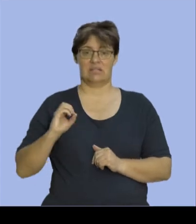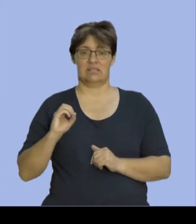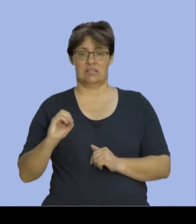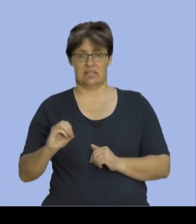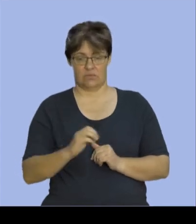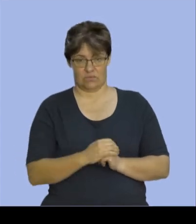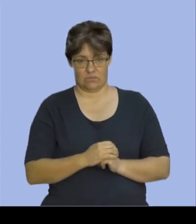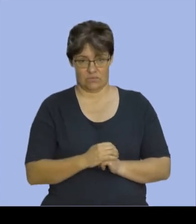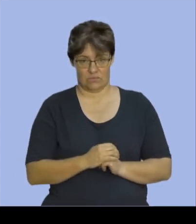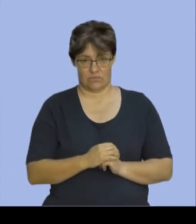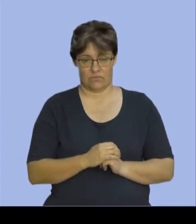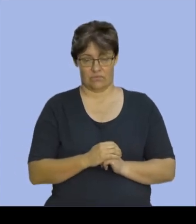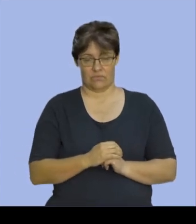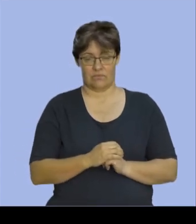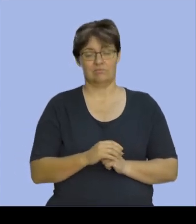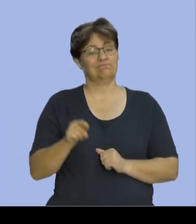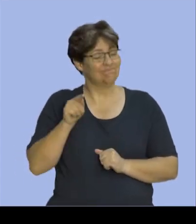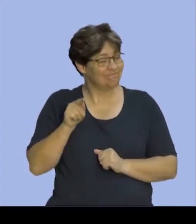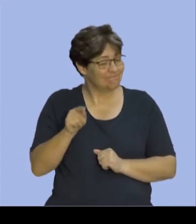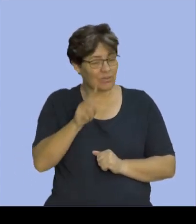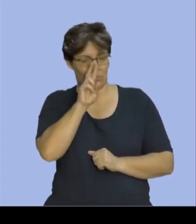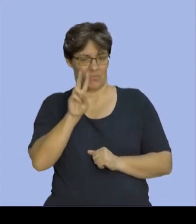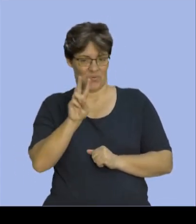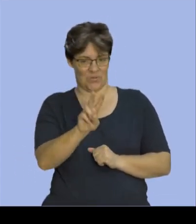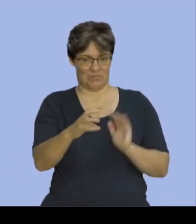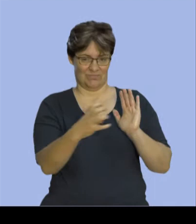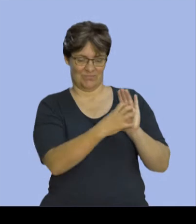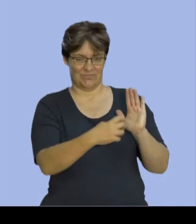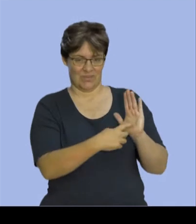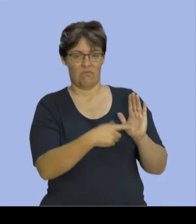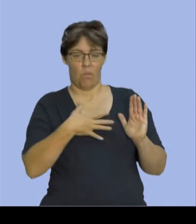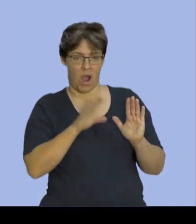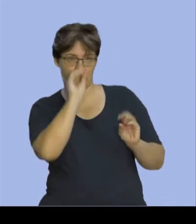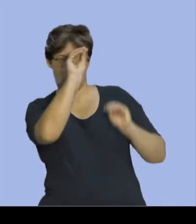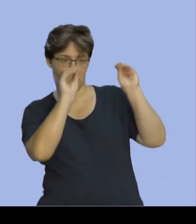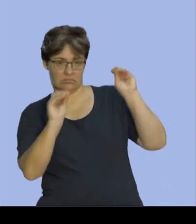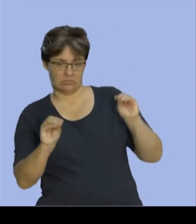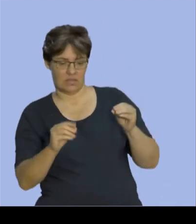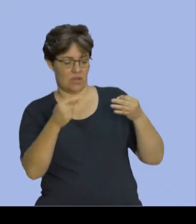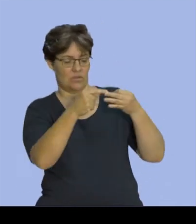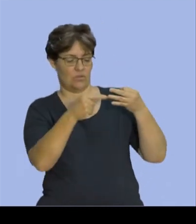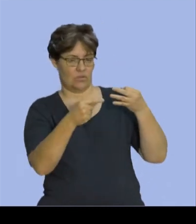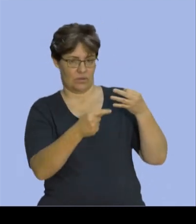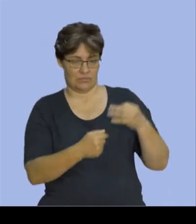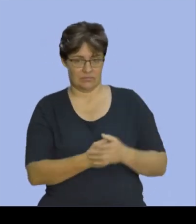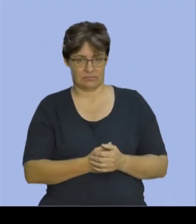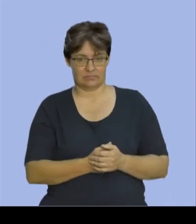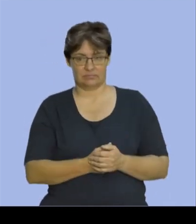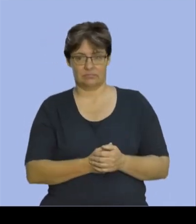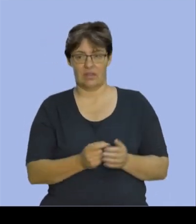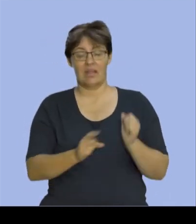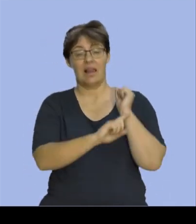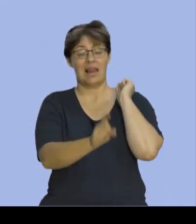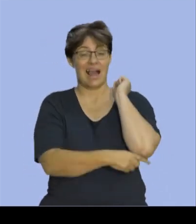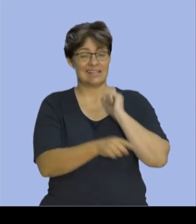of sine will be a 0. So that's what we are looking at when we are trying to plot the 3 graphs.